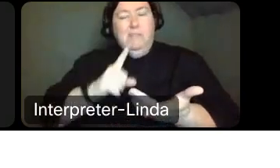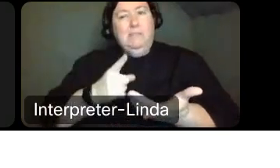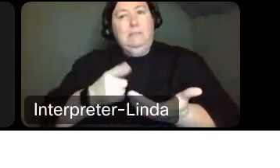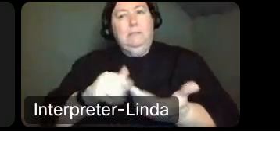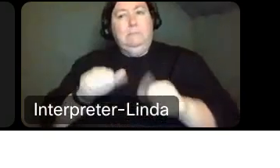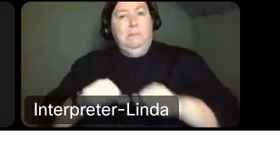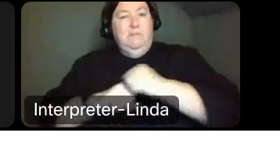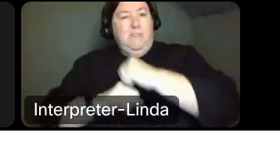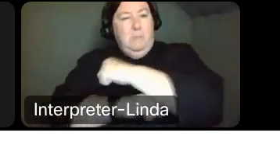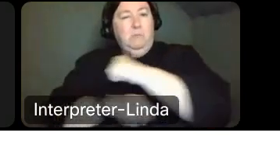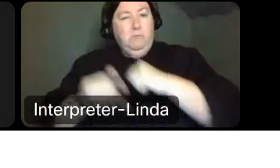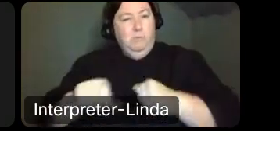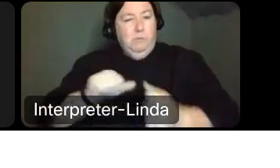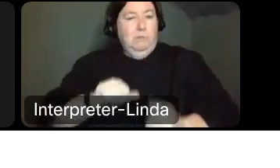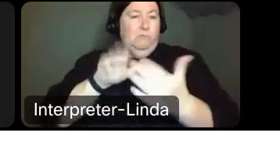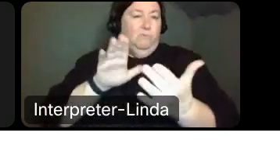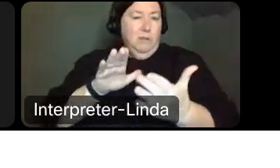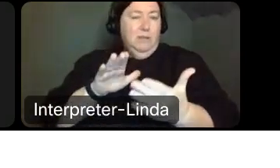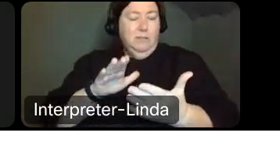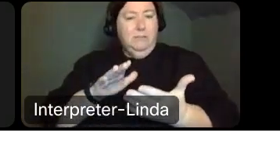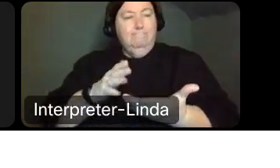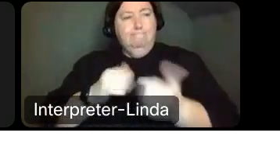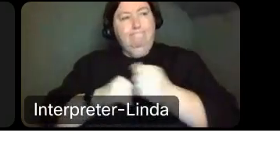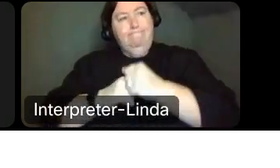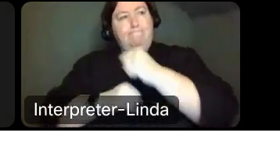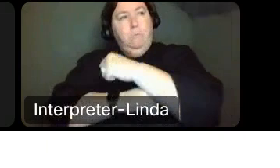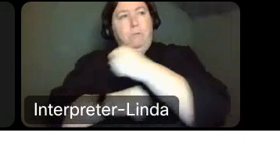something that we should be addressing as a foundational